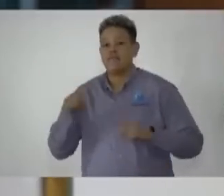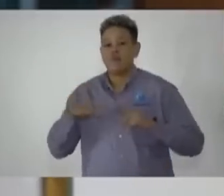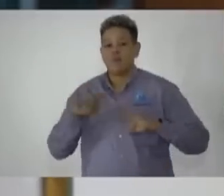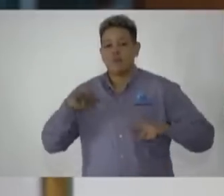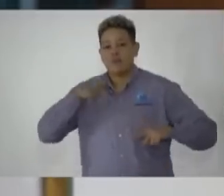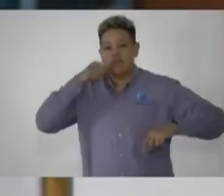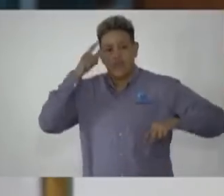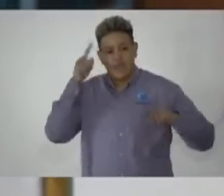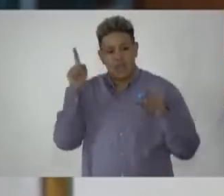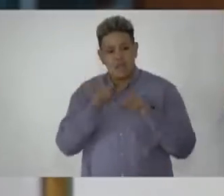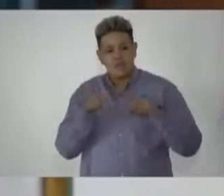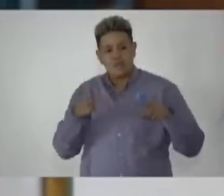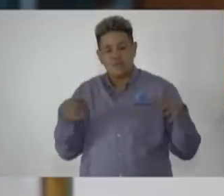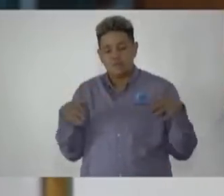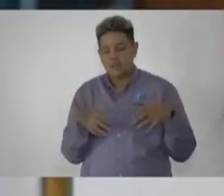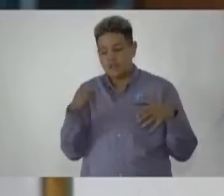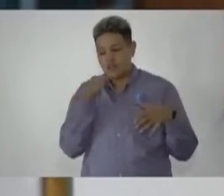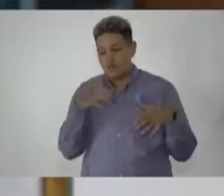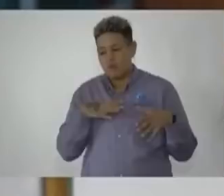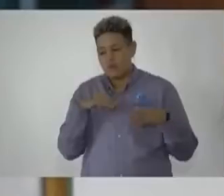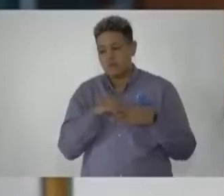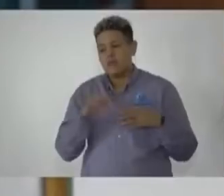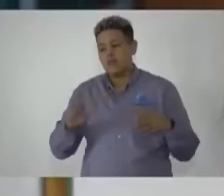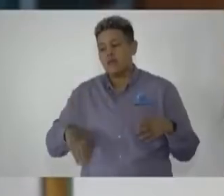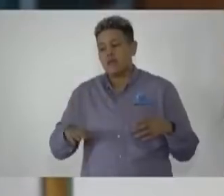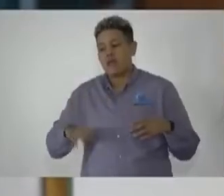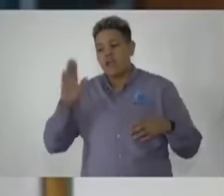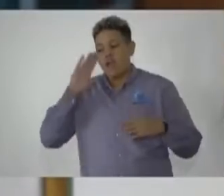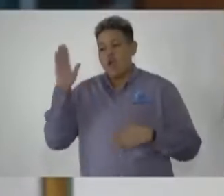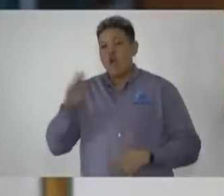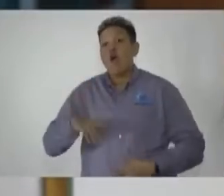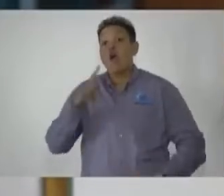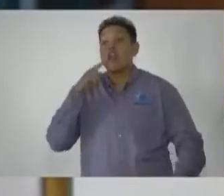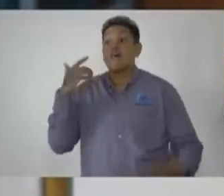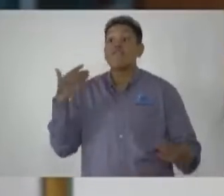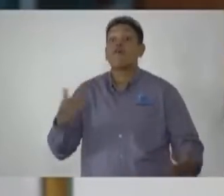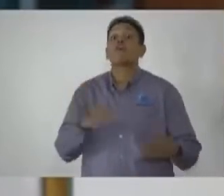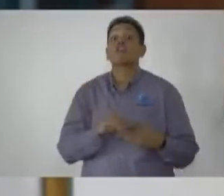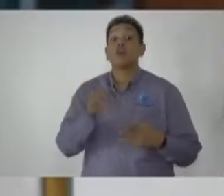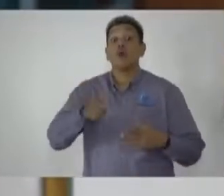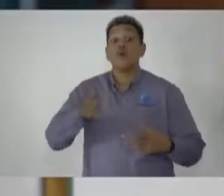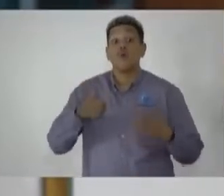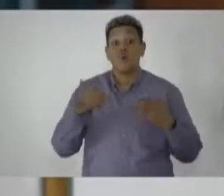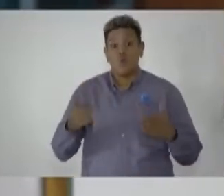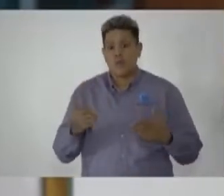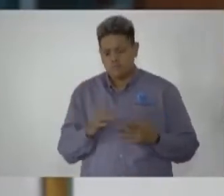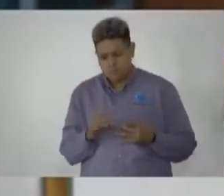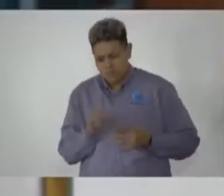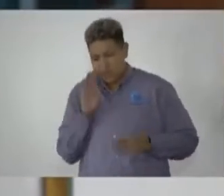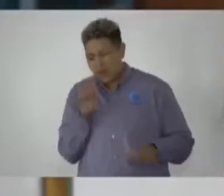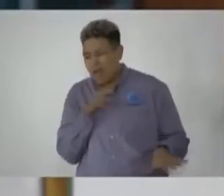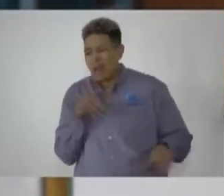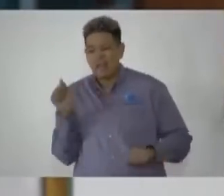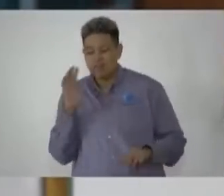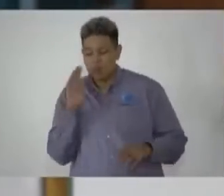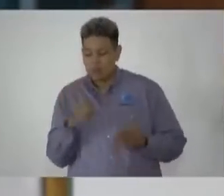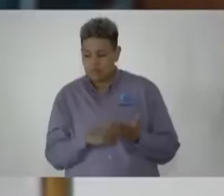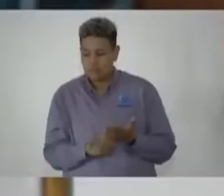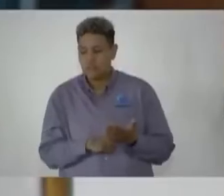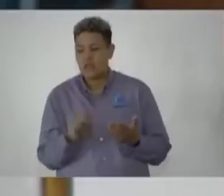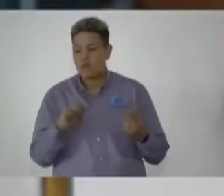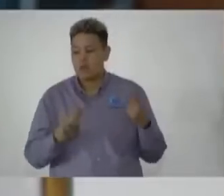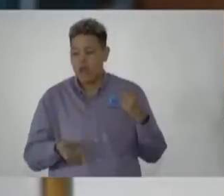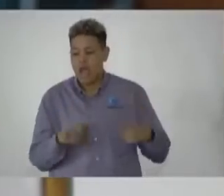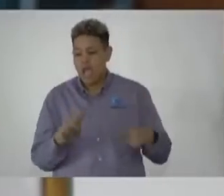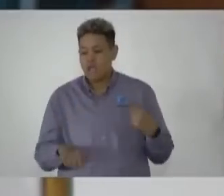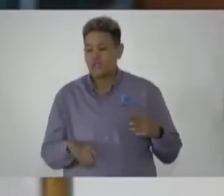of women in the Parliament are all very forthright in their own way. And we will duke it out and we will argue